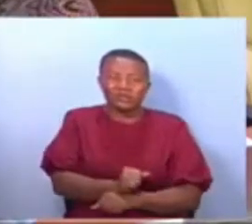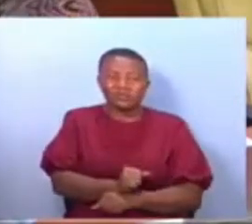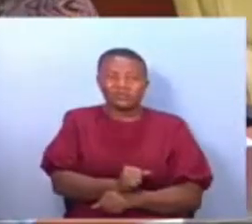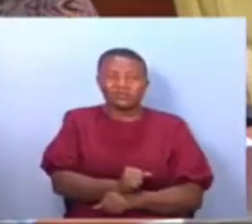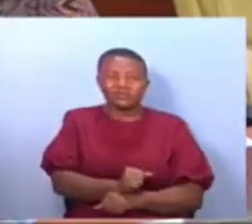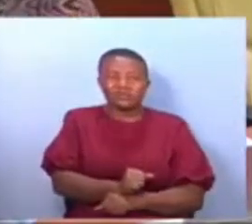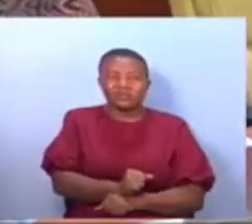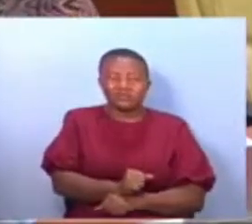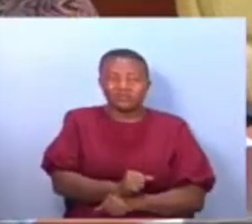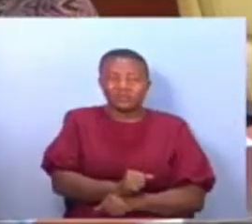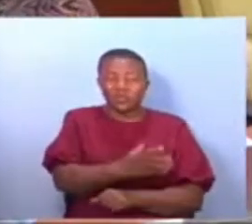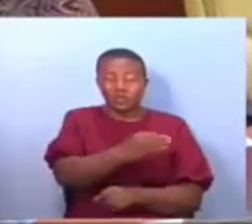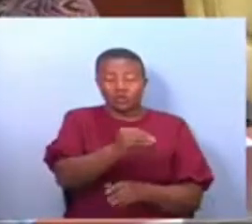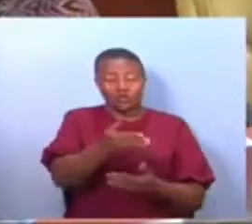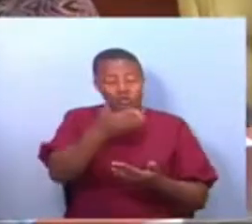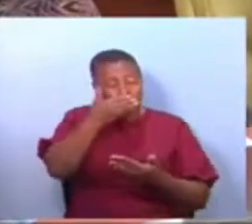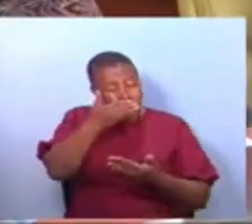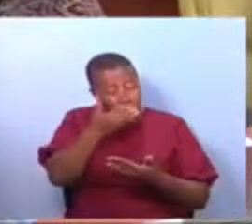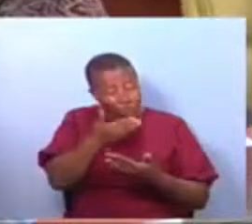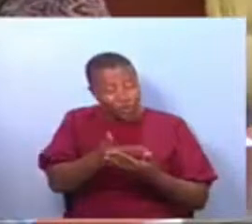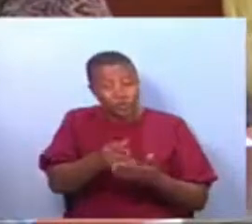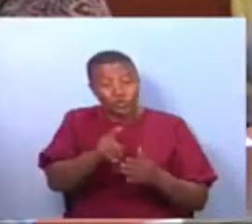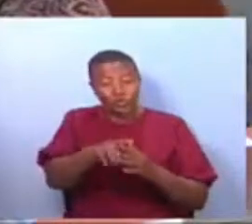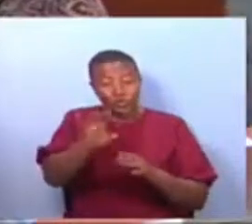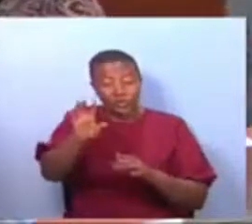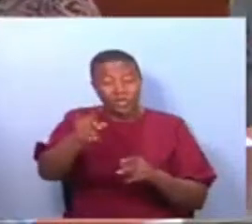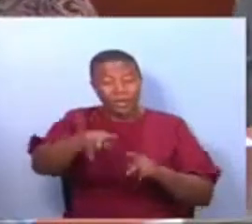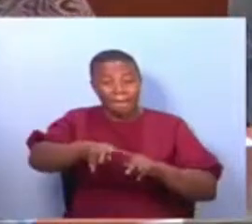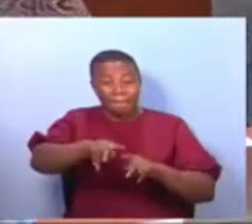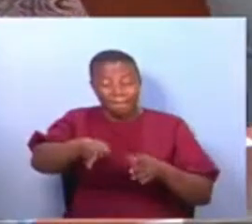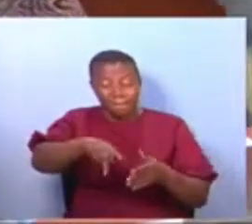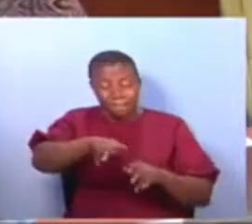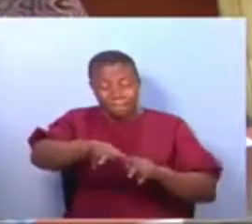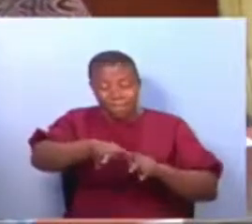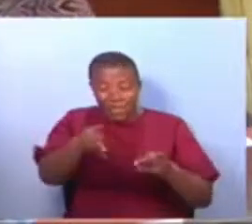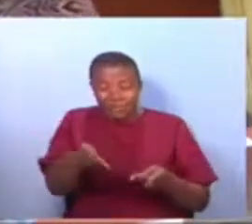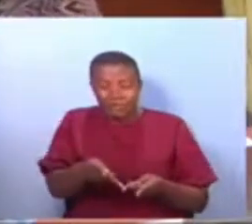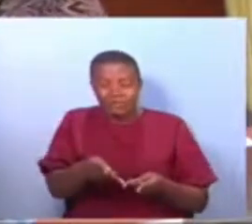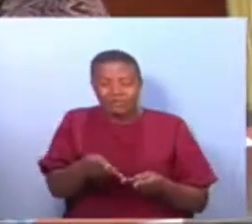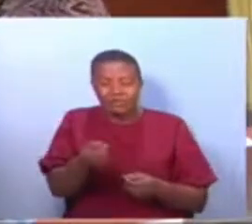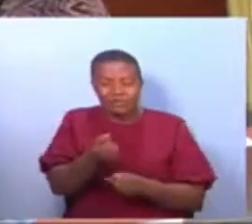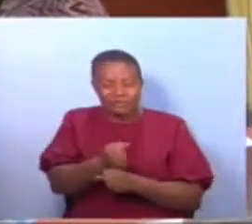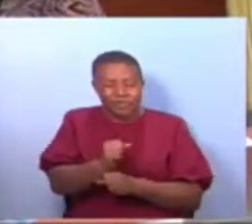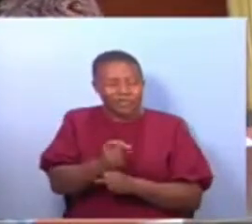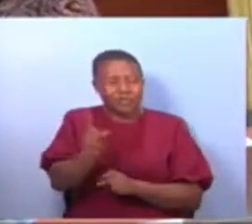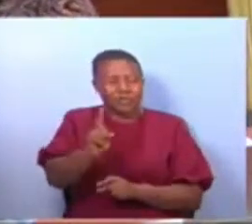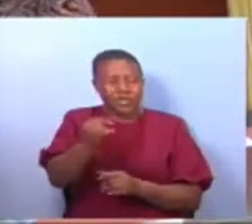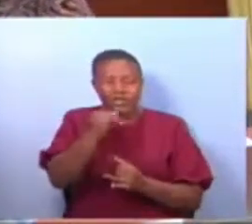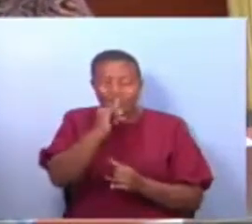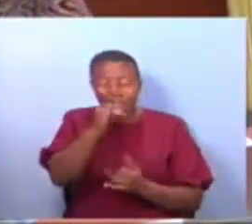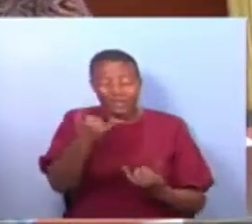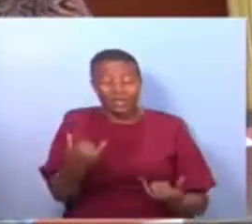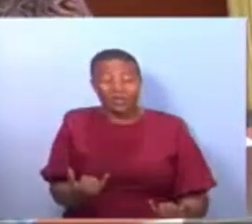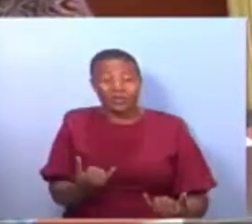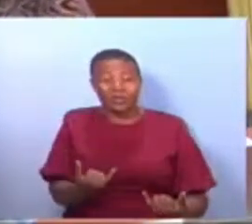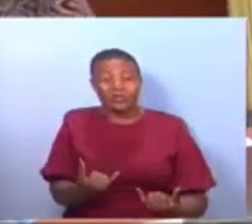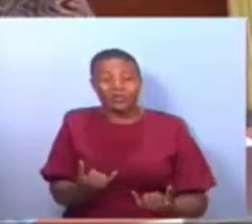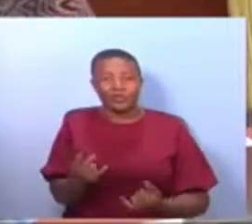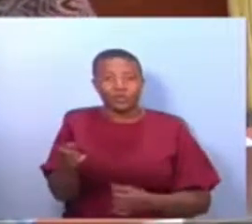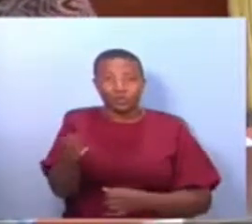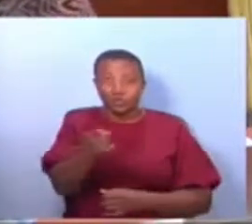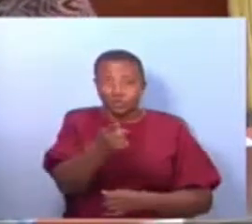and loyalty to a cause has put him there. And you